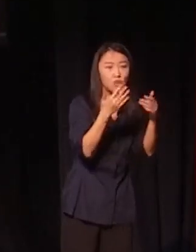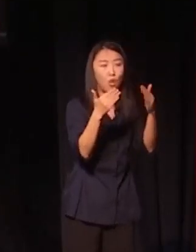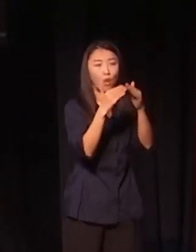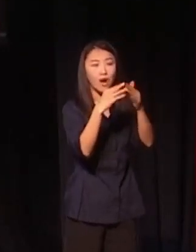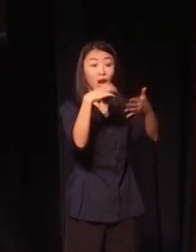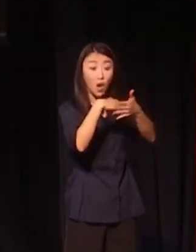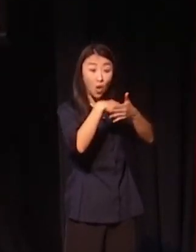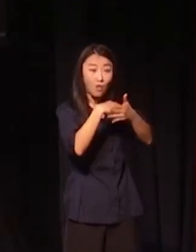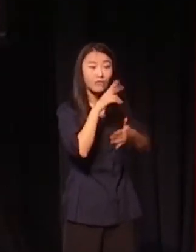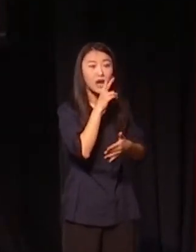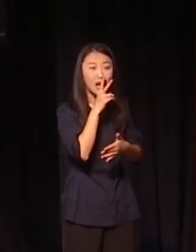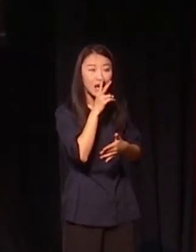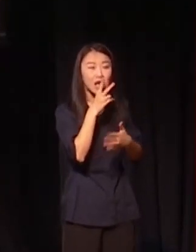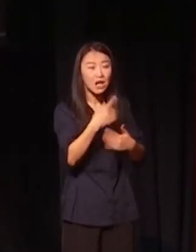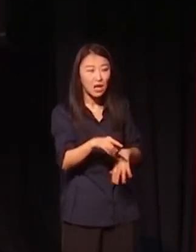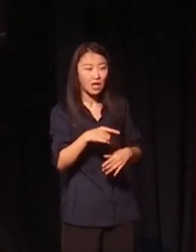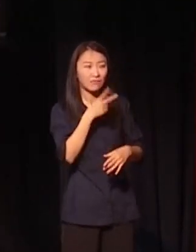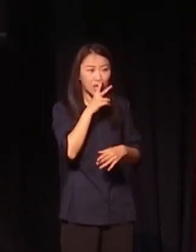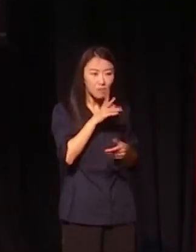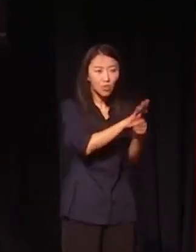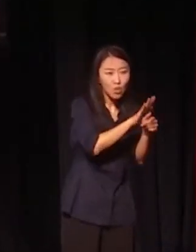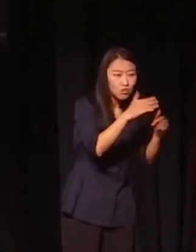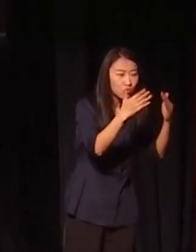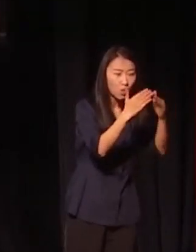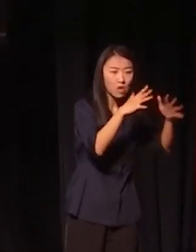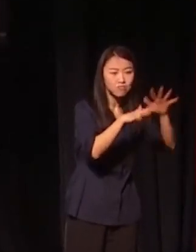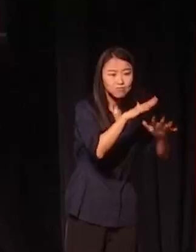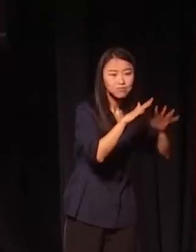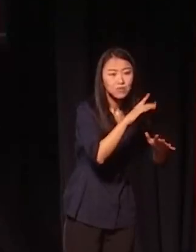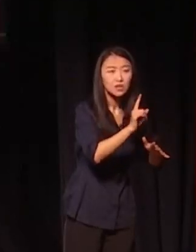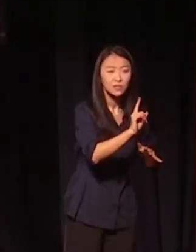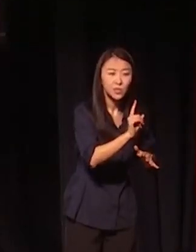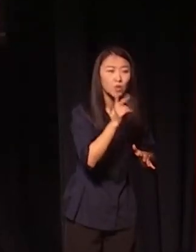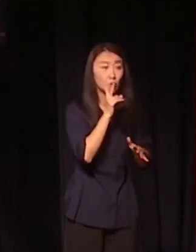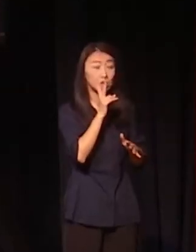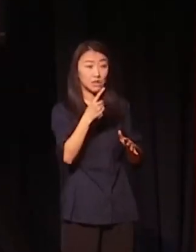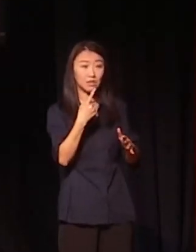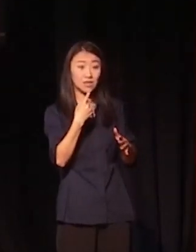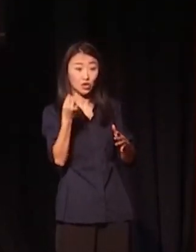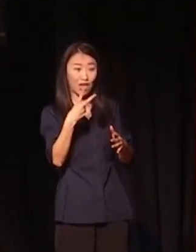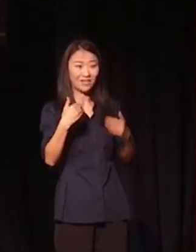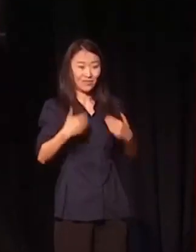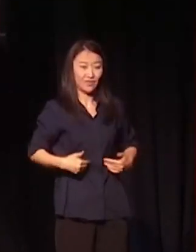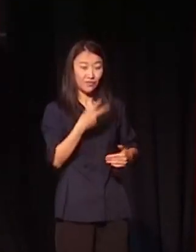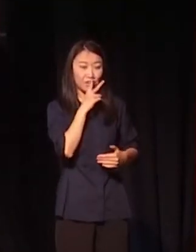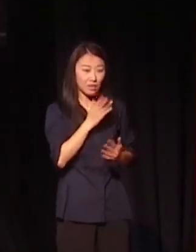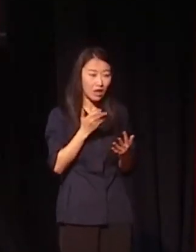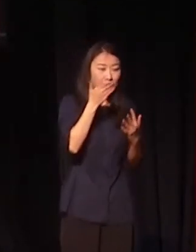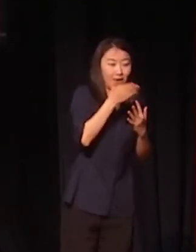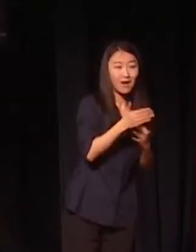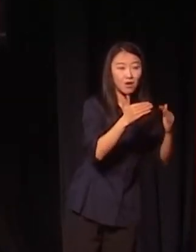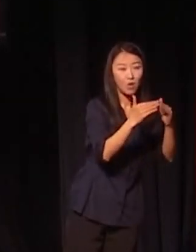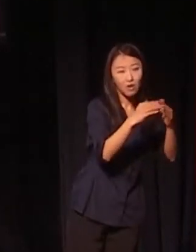that they have, it's something they want to do, but also how there's potential negative impacts, feelings of shame, feelings